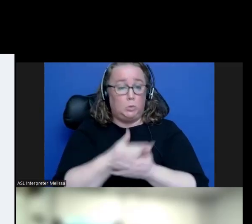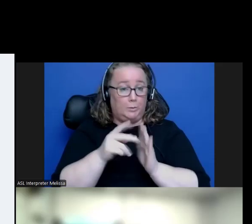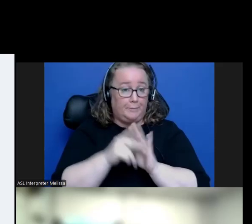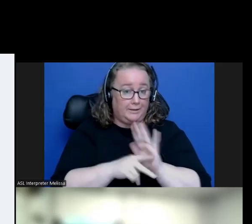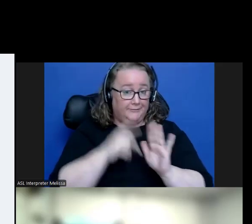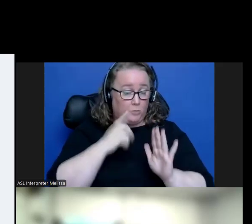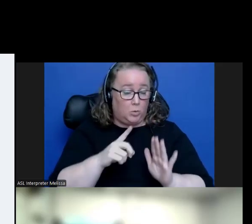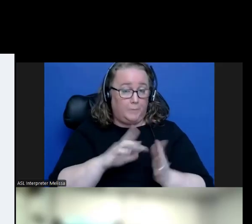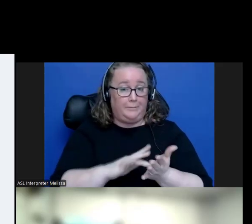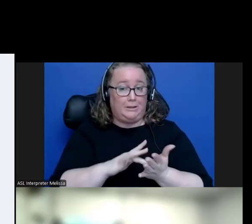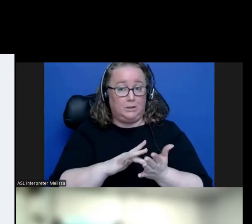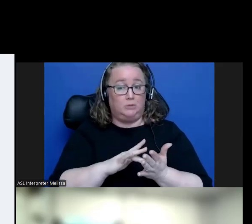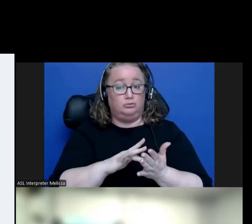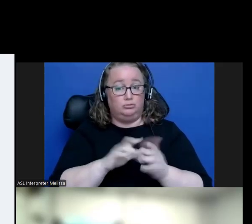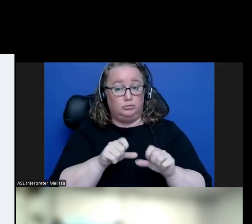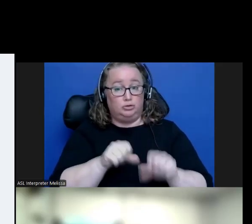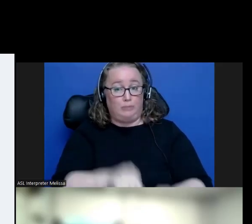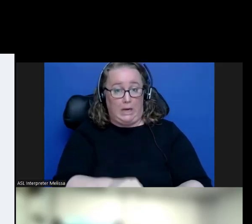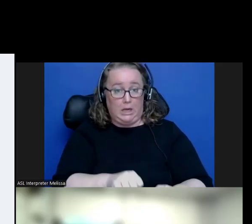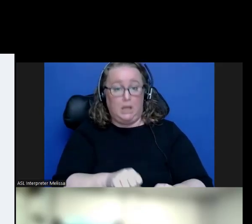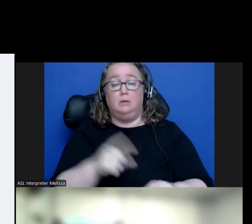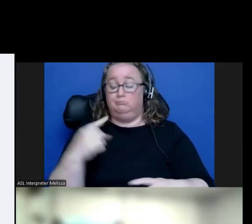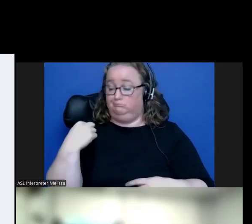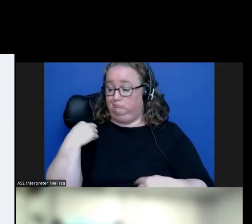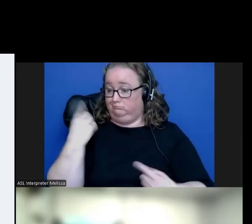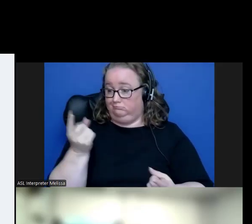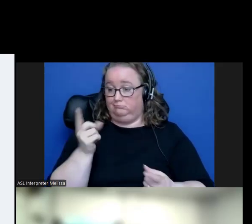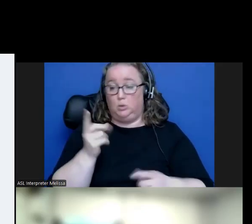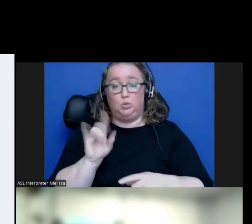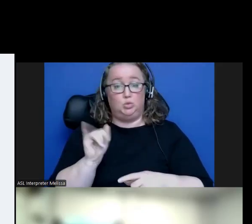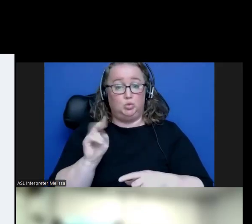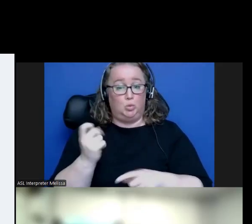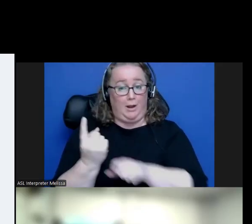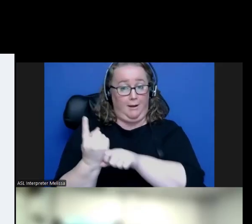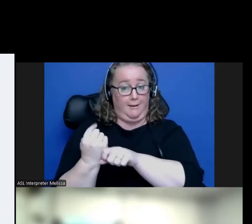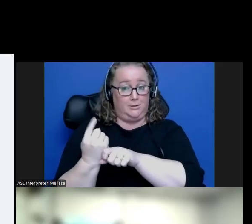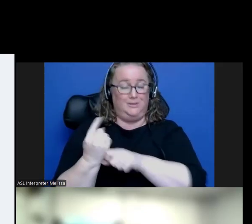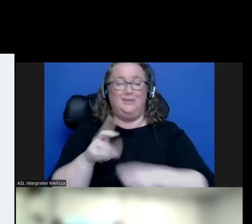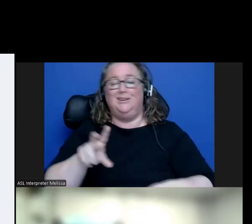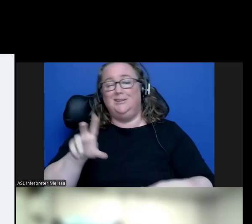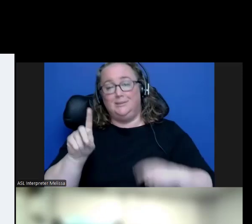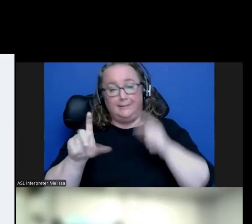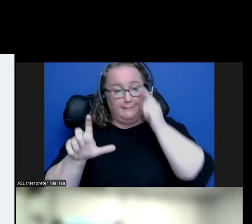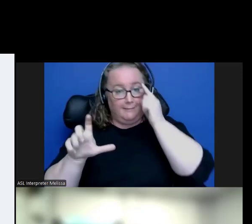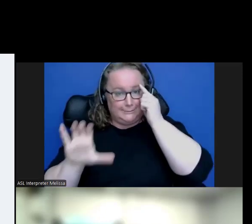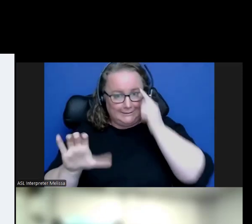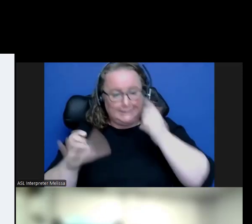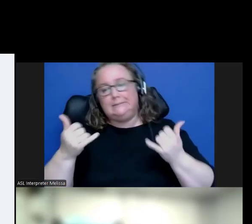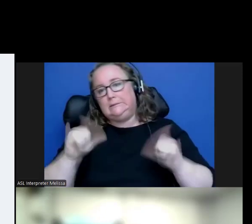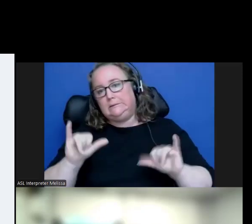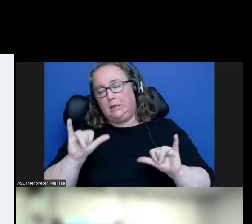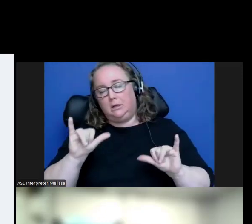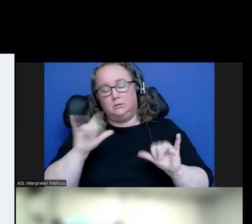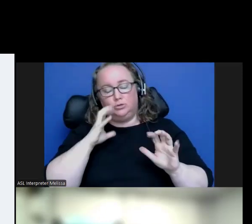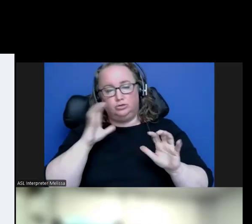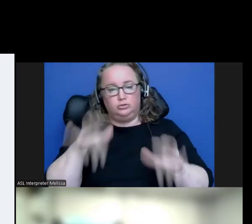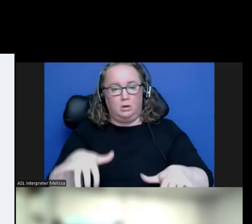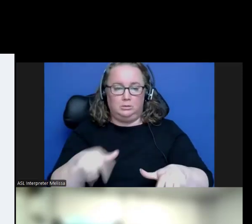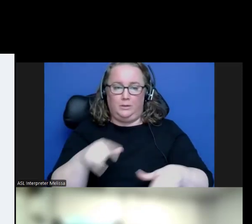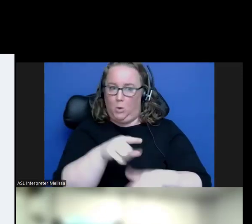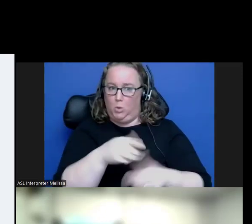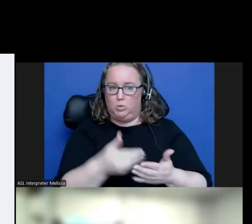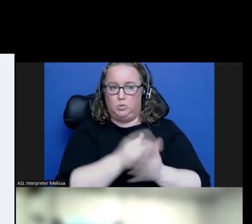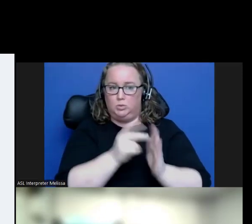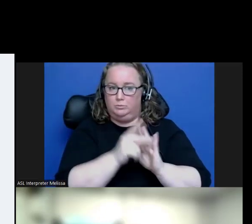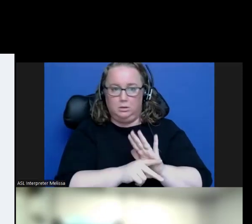medication restraint, and they have been in effect since June of last year, DLC has been alarmed by how these new policies have